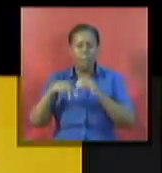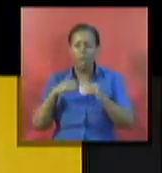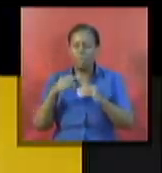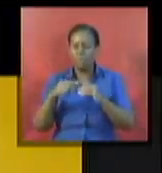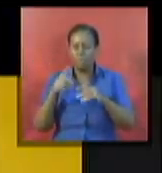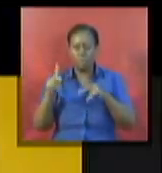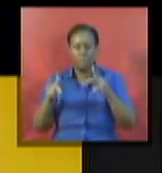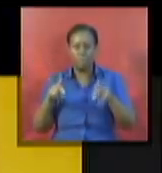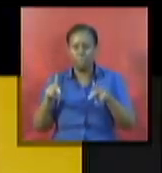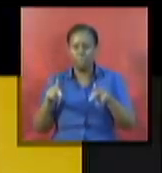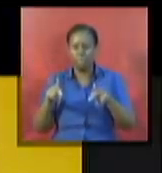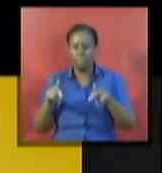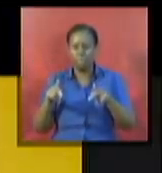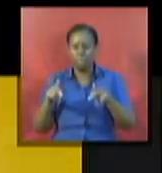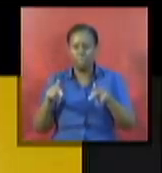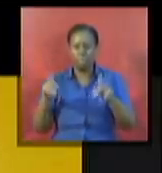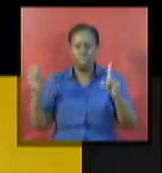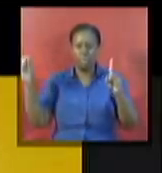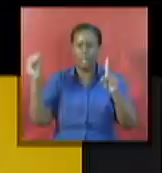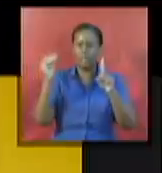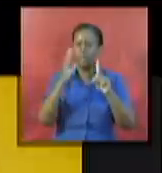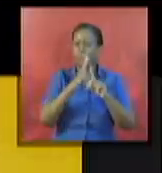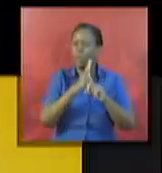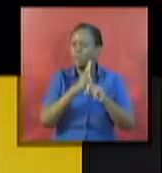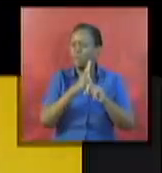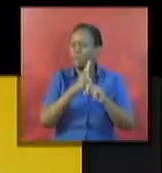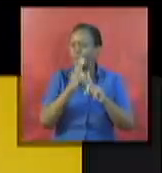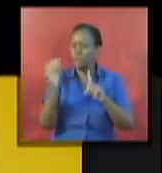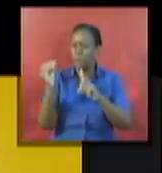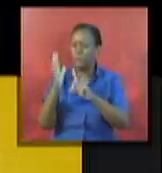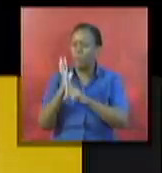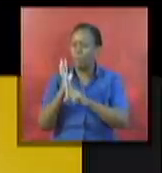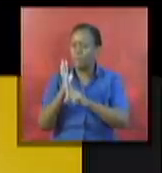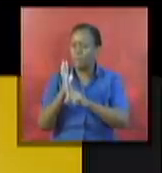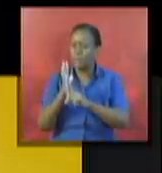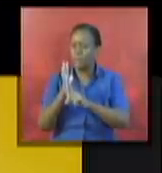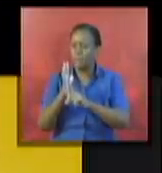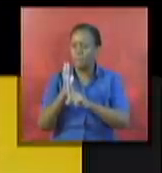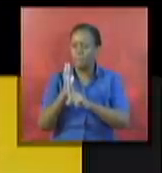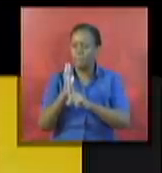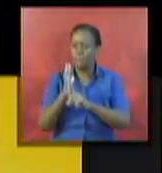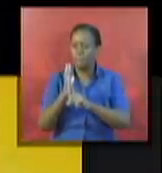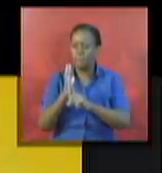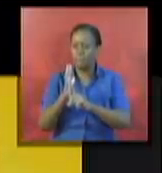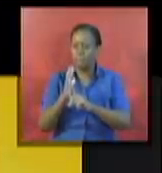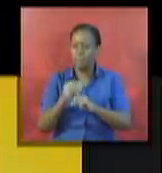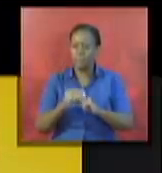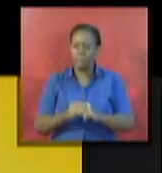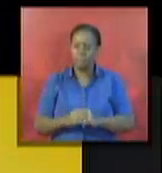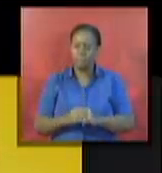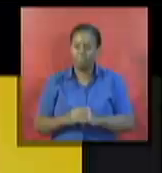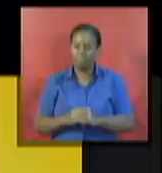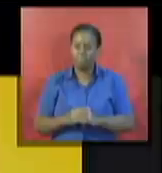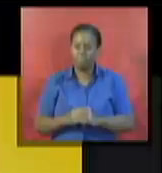have epidemiologists been able to tie any clusters, particularly back to specific events like